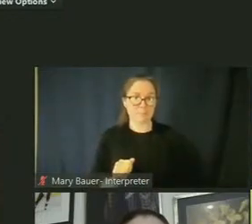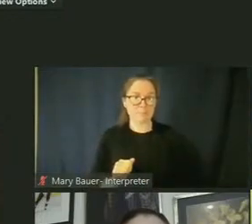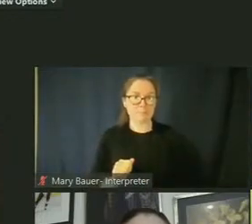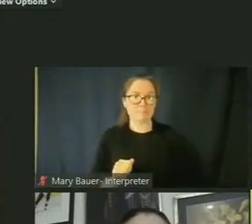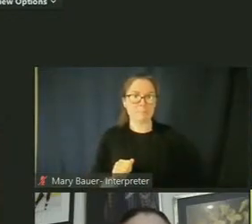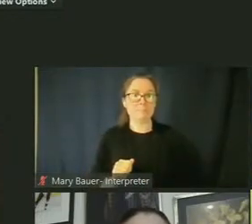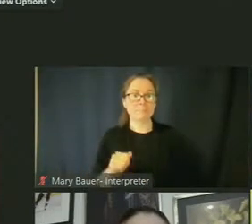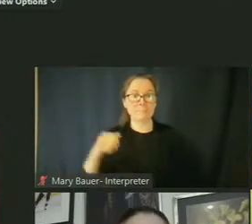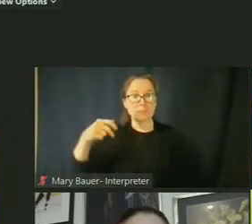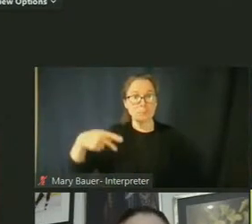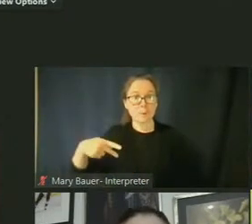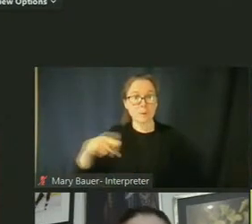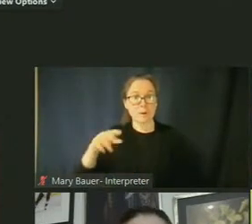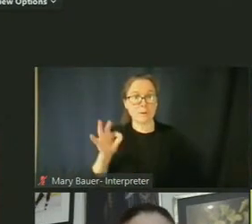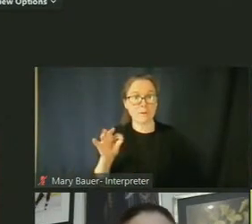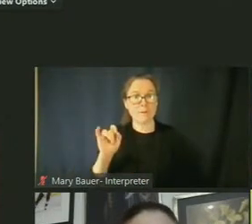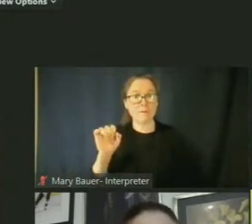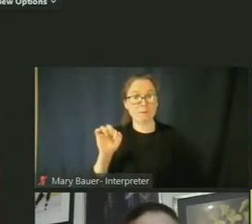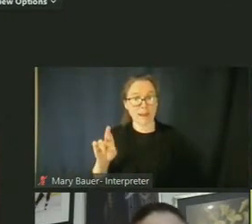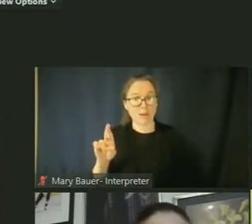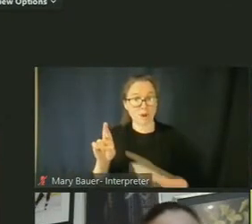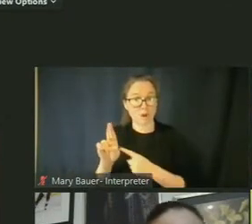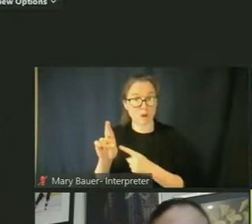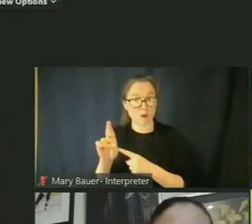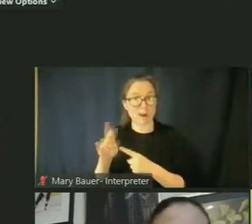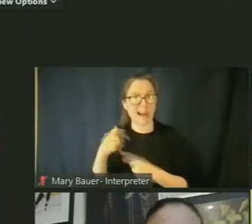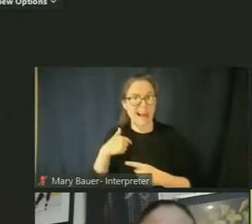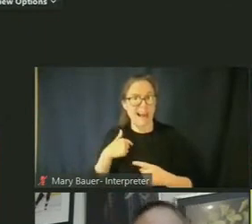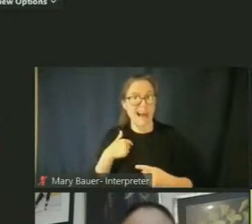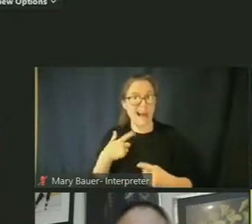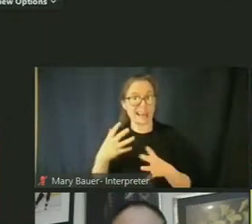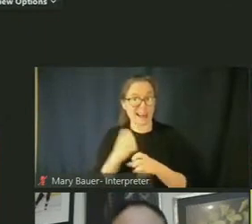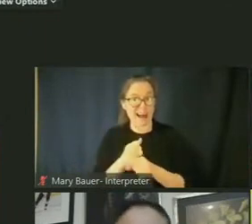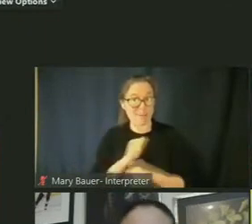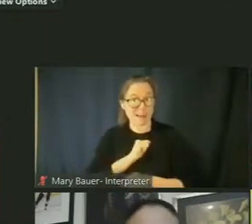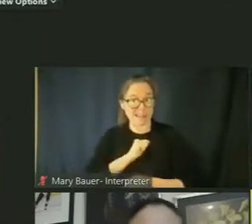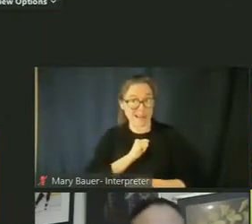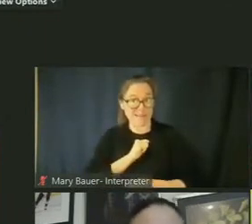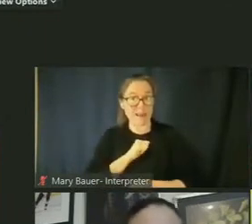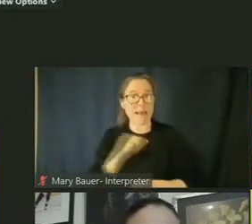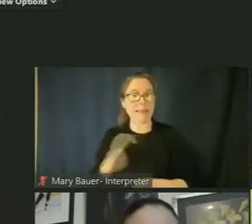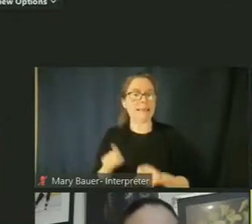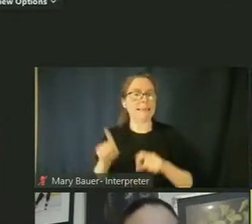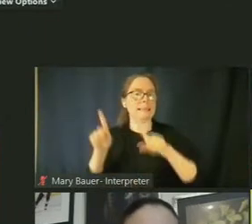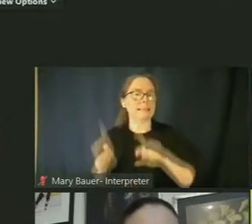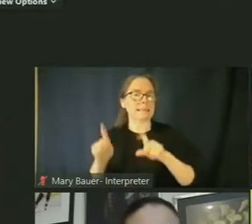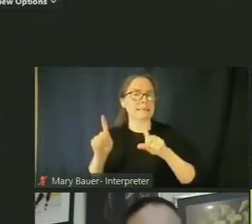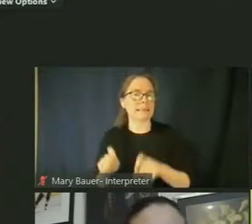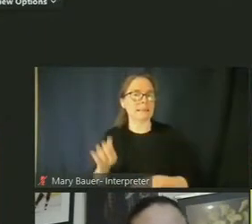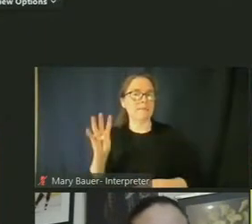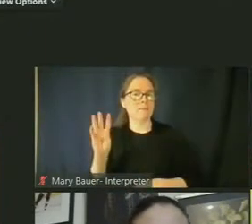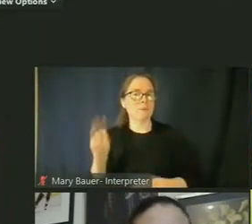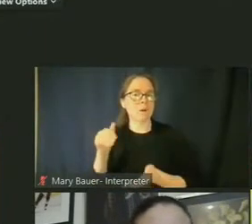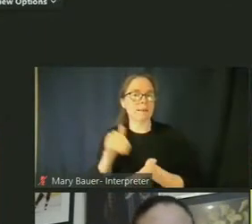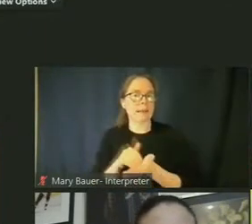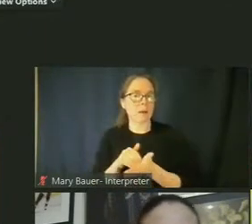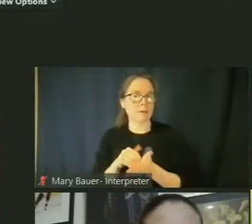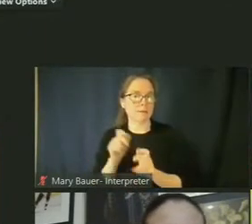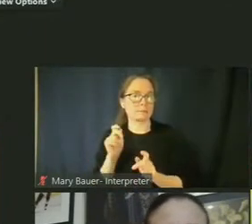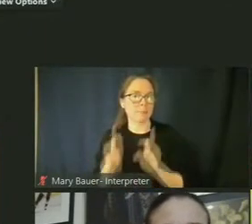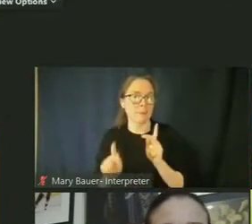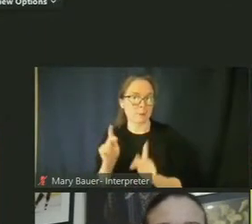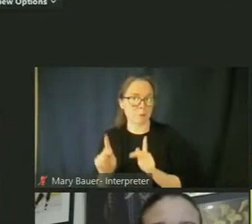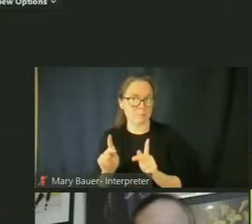Specifically speaking to Pfizer, the first vaccine, and this is the one that I received personally, that was tested in about almost 40,000 individuals,